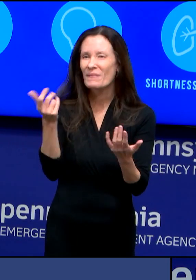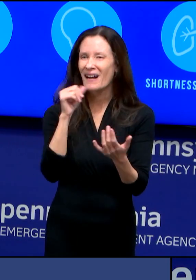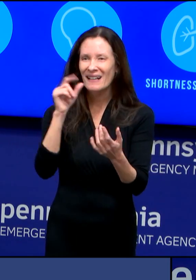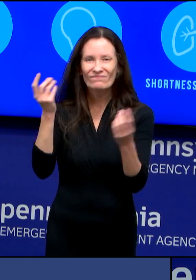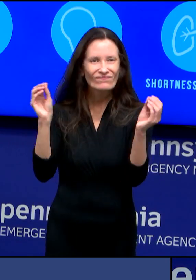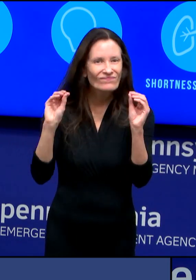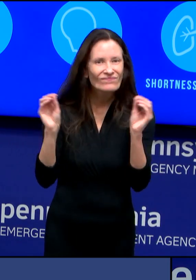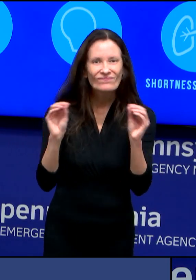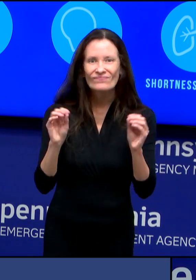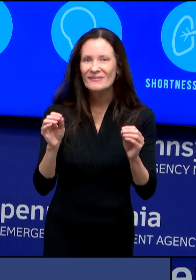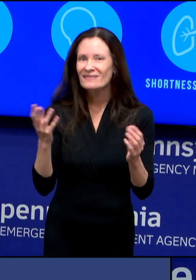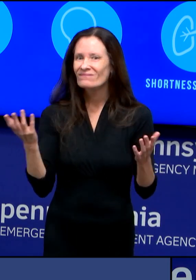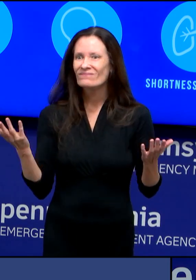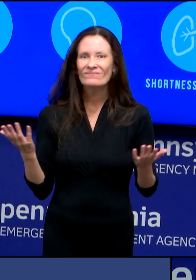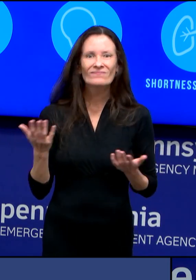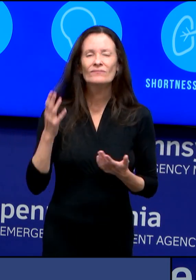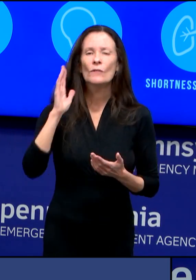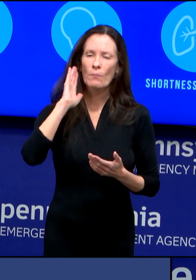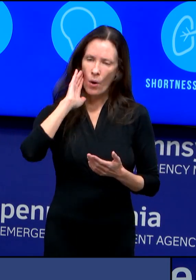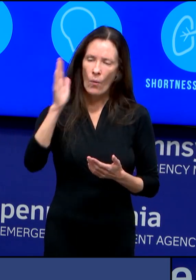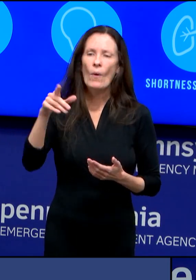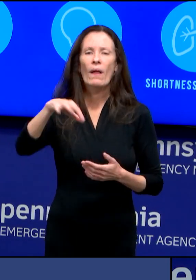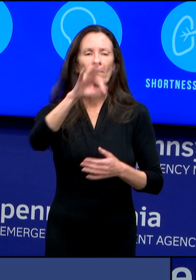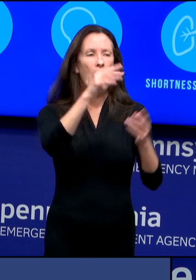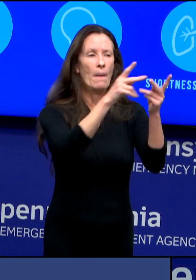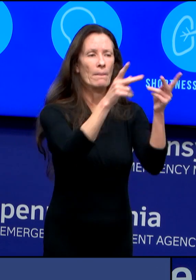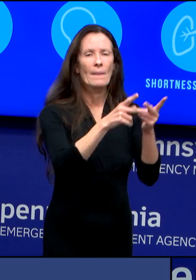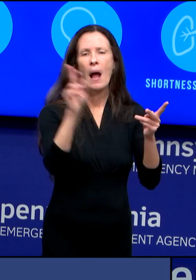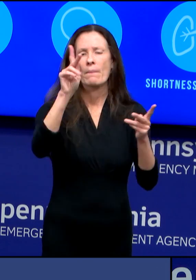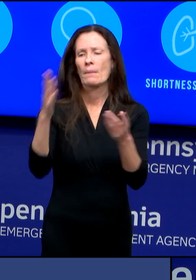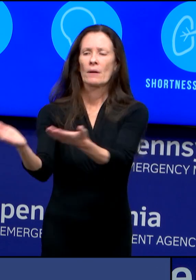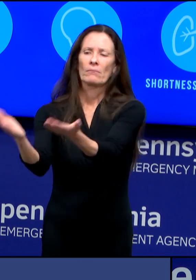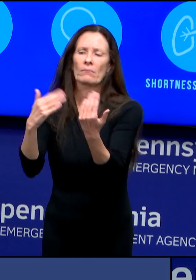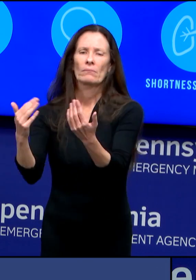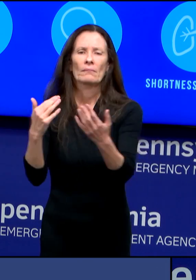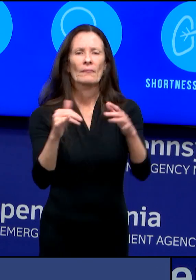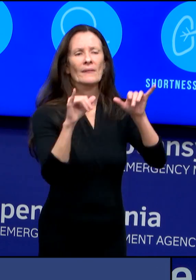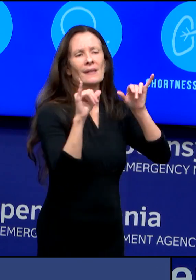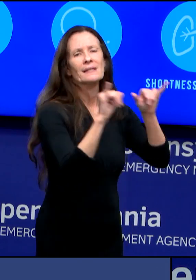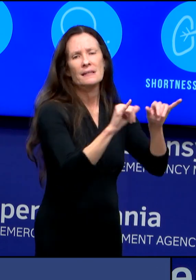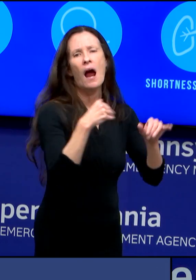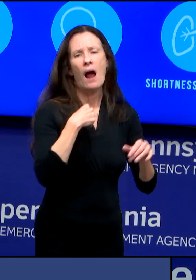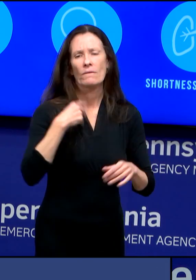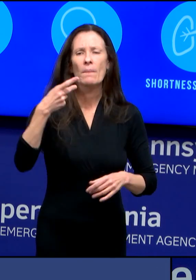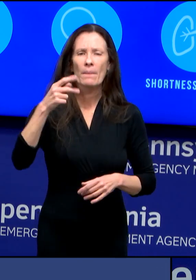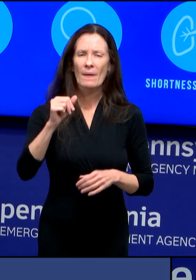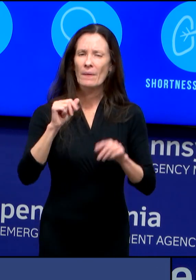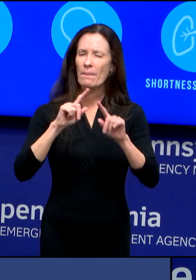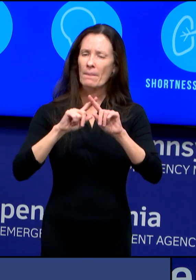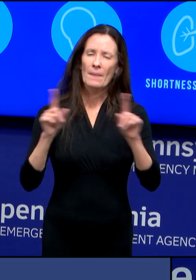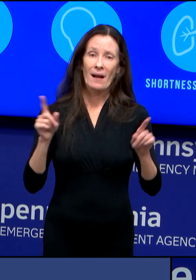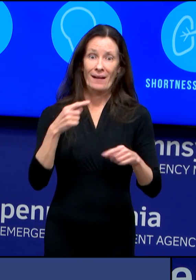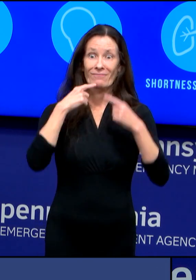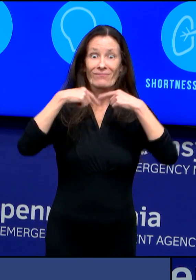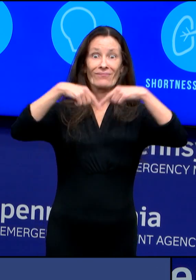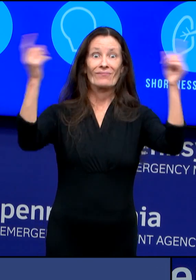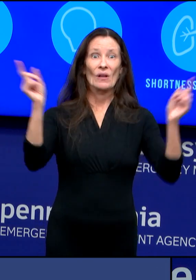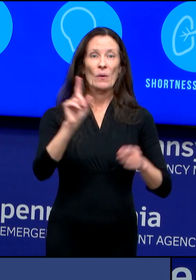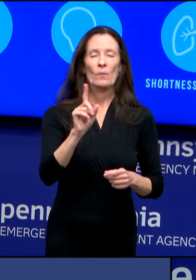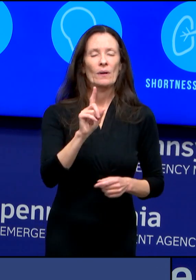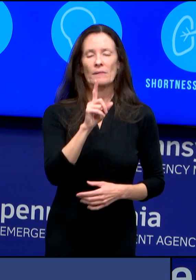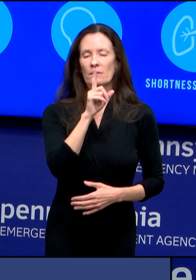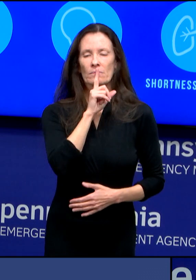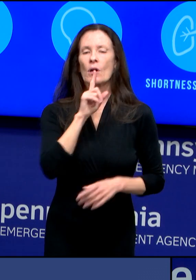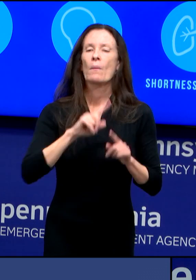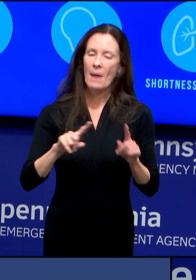where those facilities are, but they do exist and will be used when necessary. And then, Secretary, as a